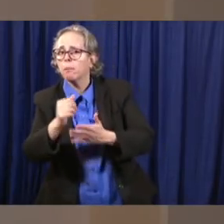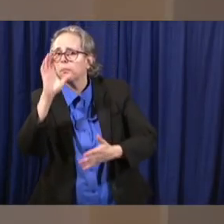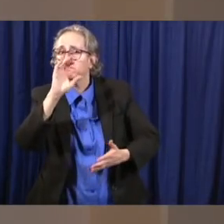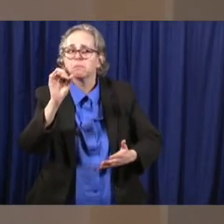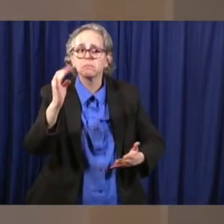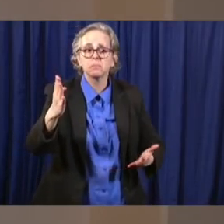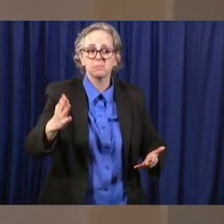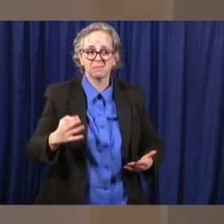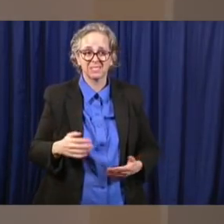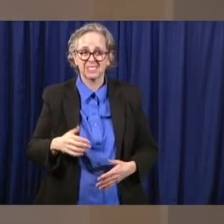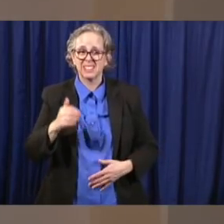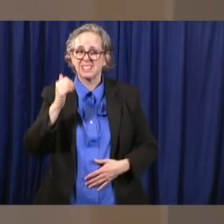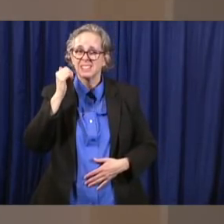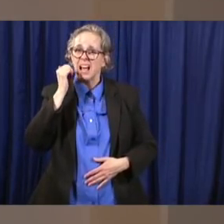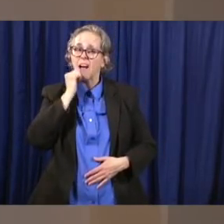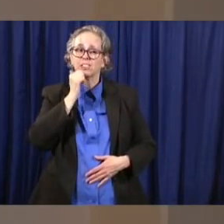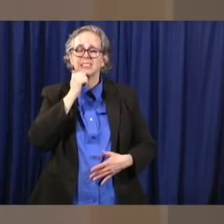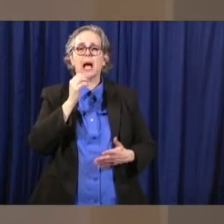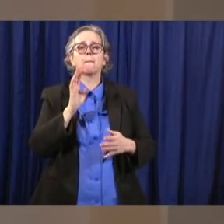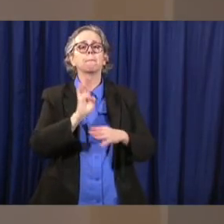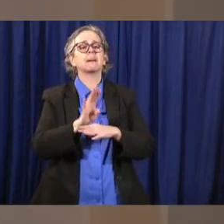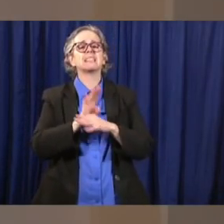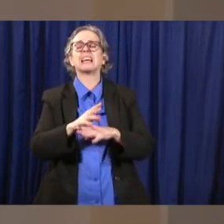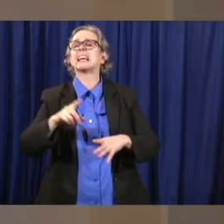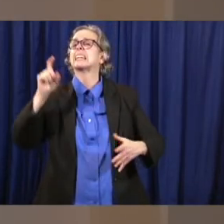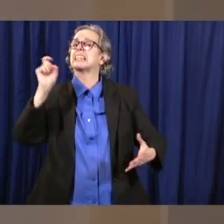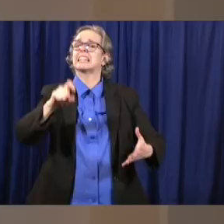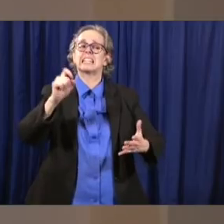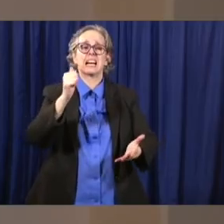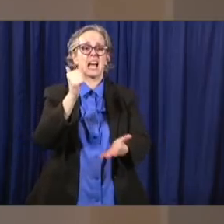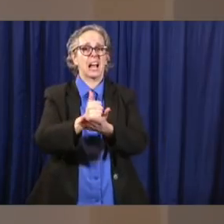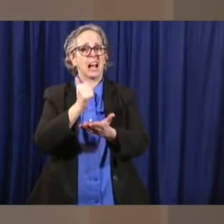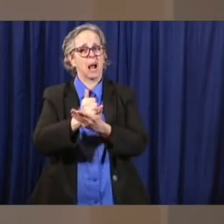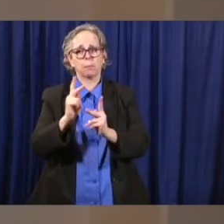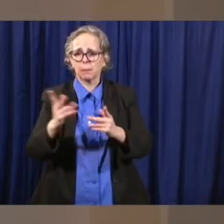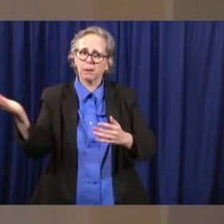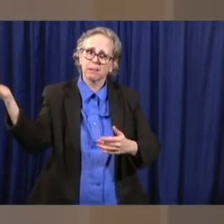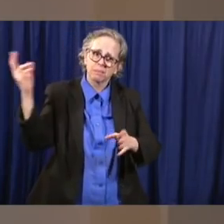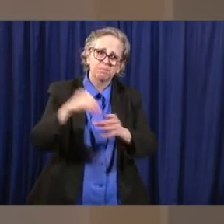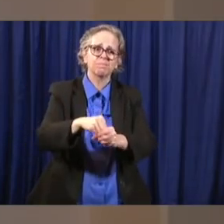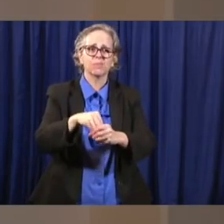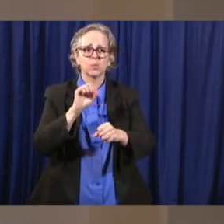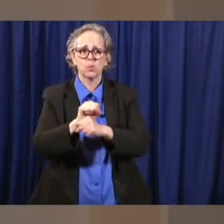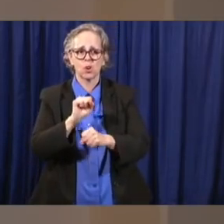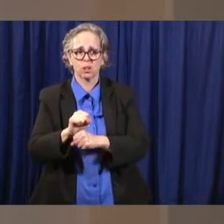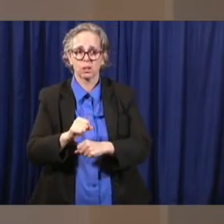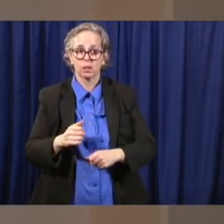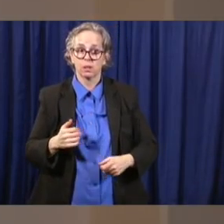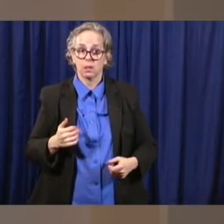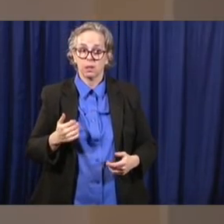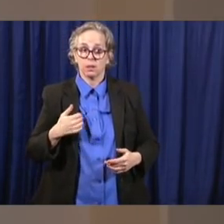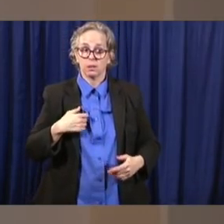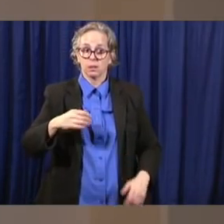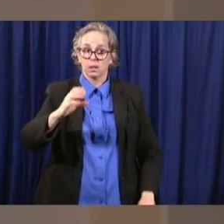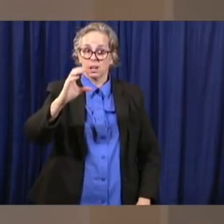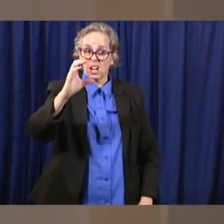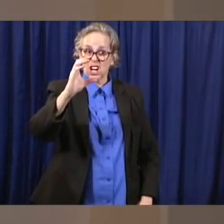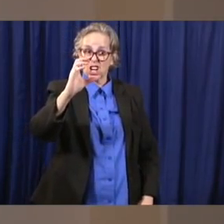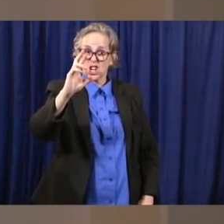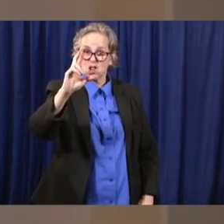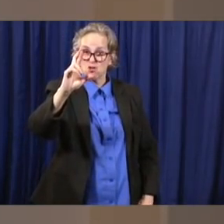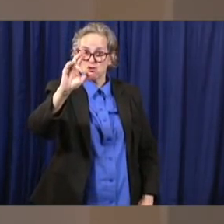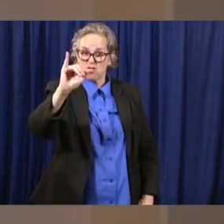to hire people in these essential, and I will even use the word critical, business sectors are on